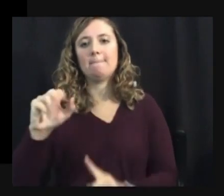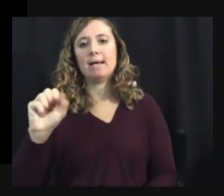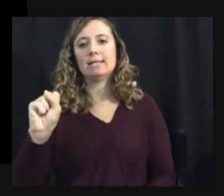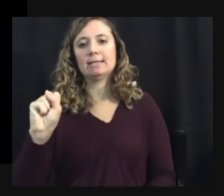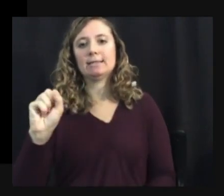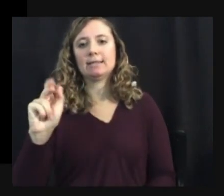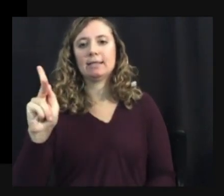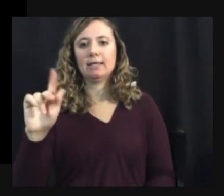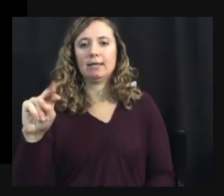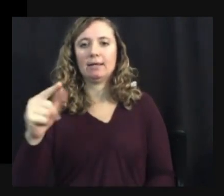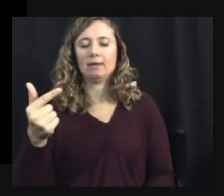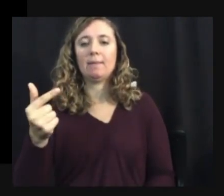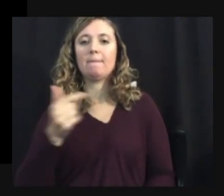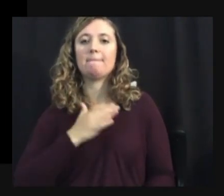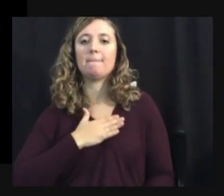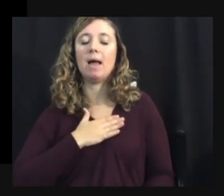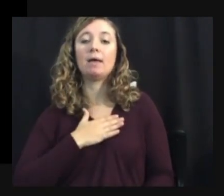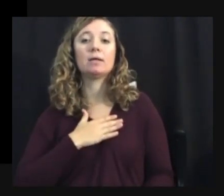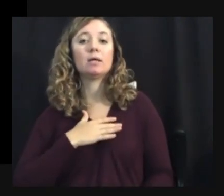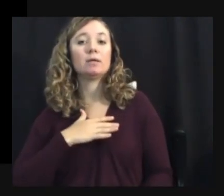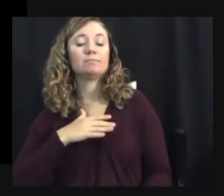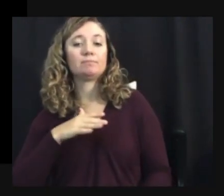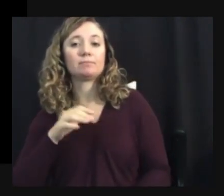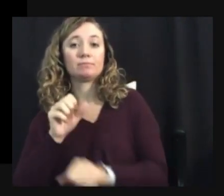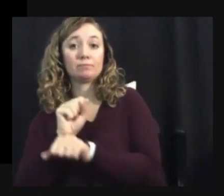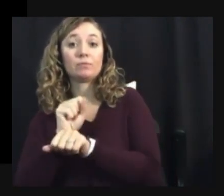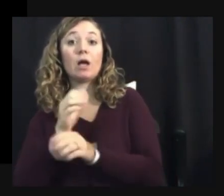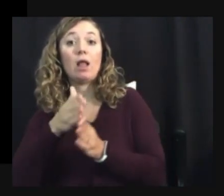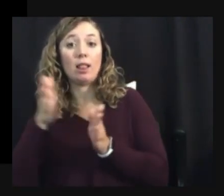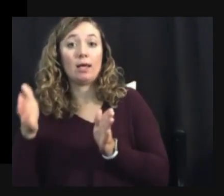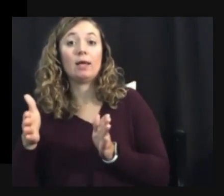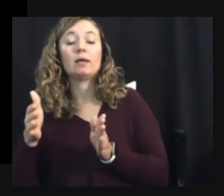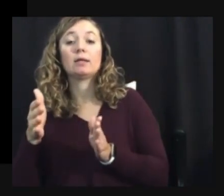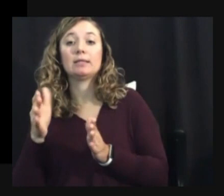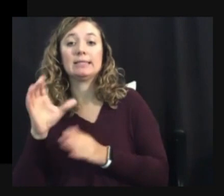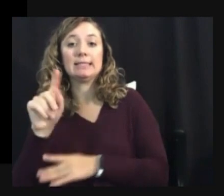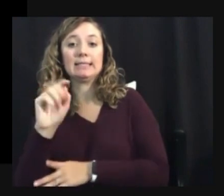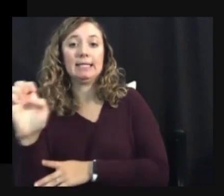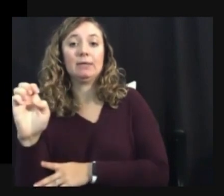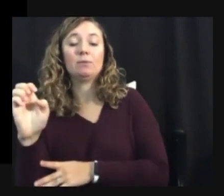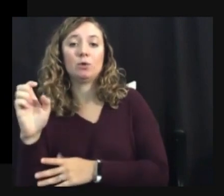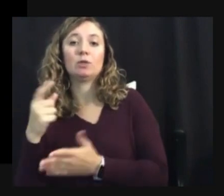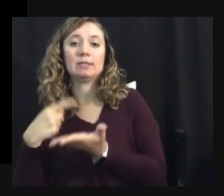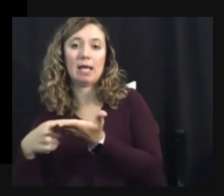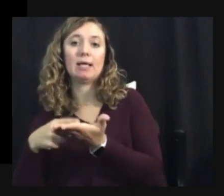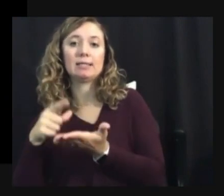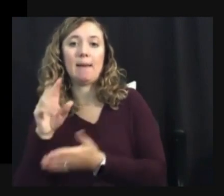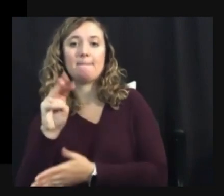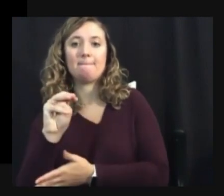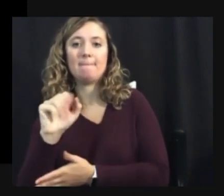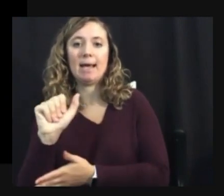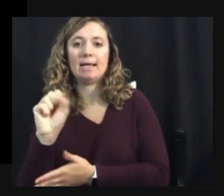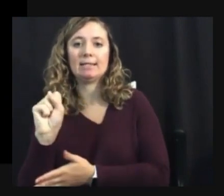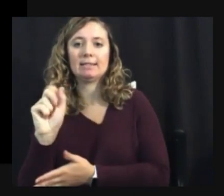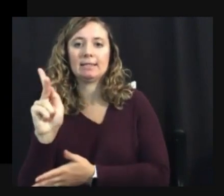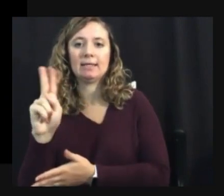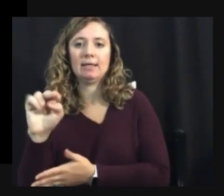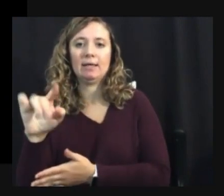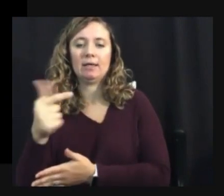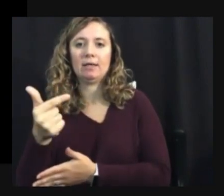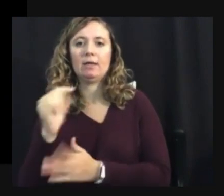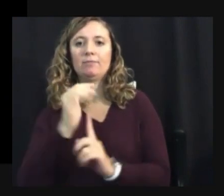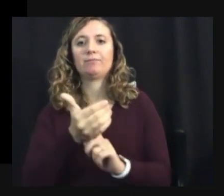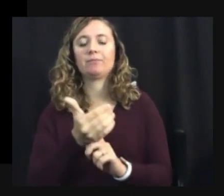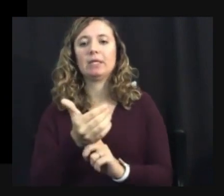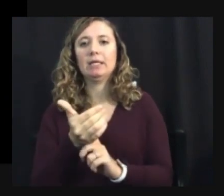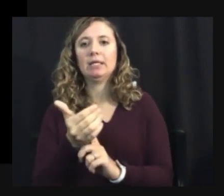colleague T will be speaking on this very important topic. Masking is to cater to others'